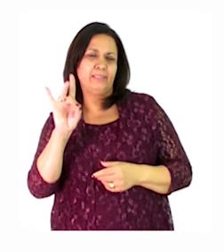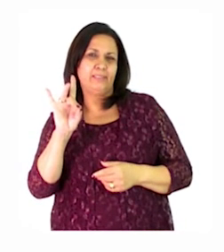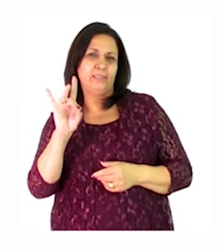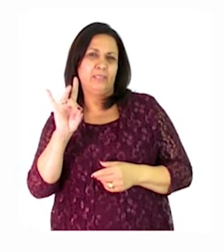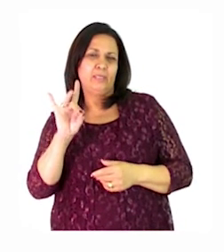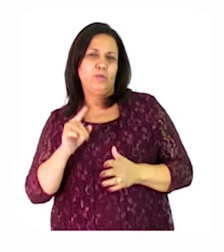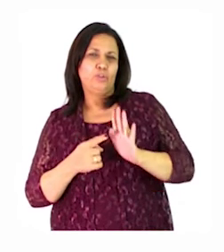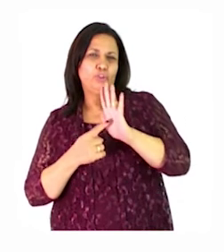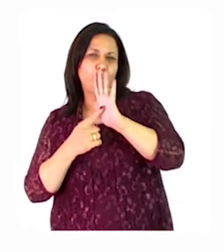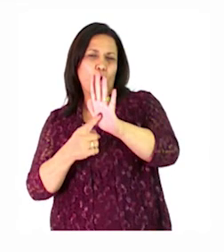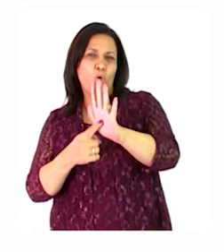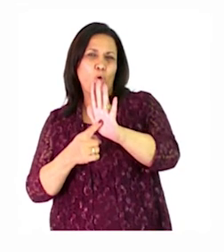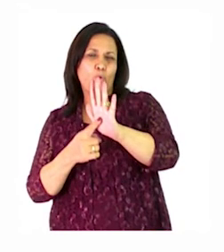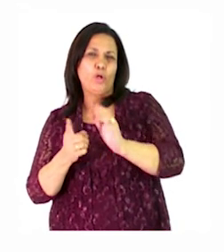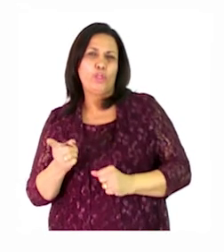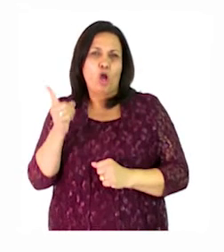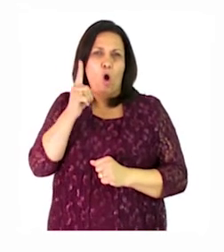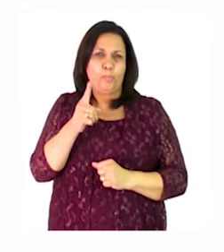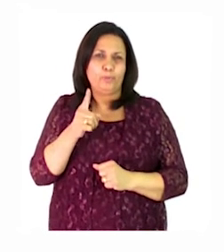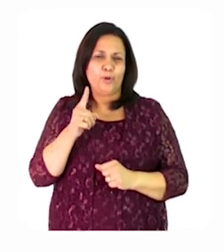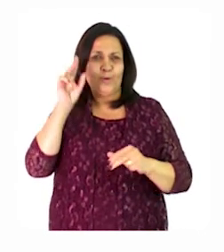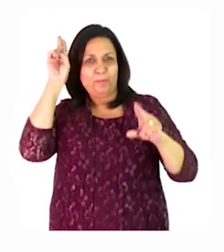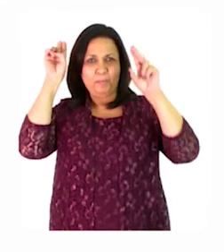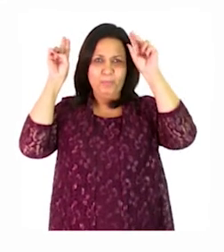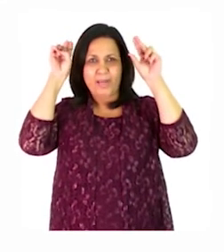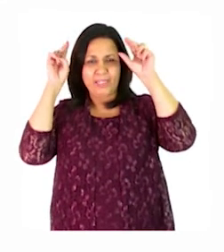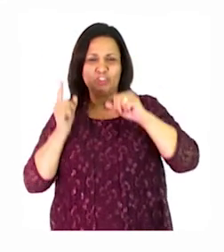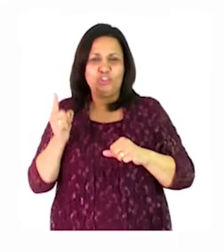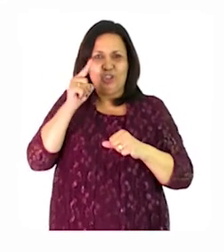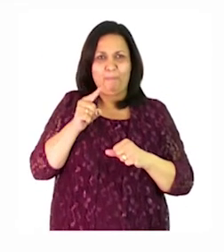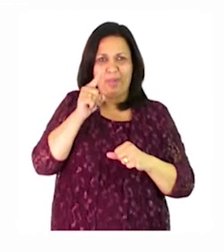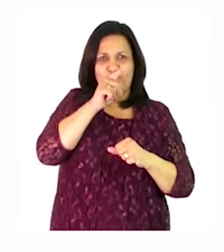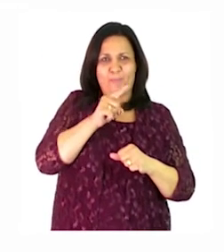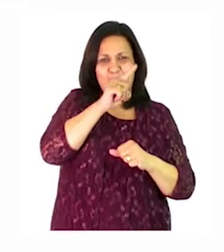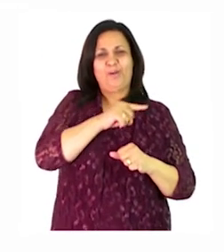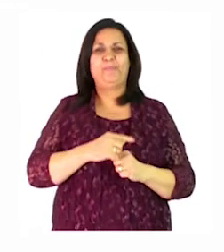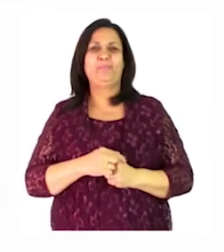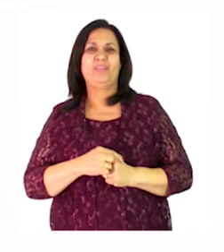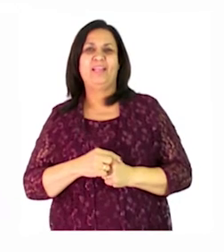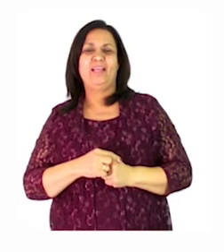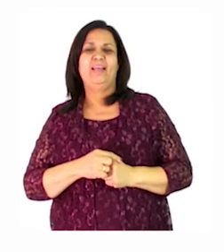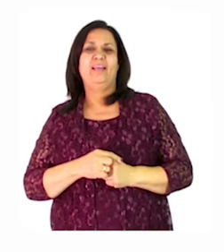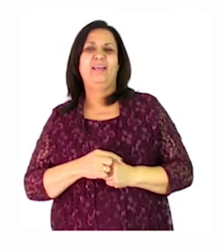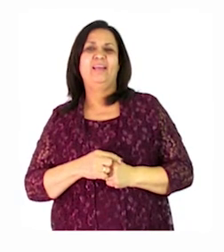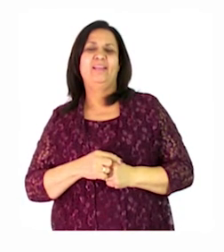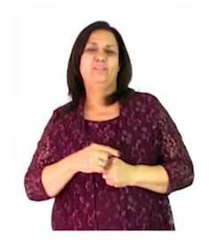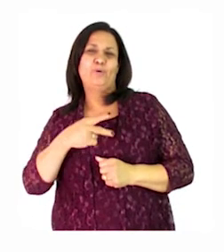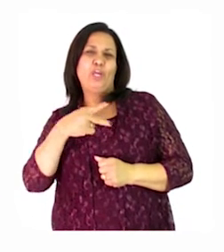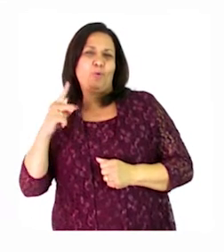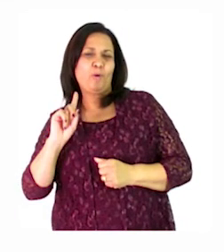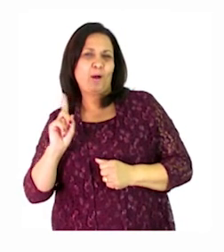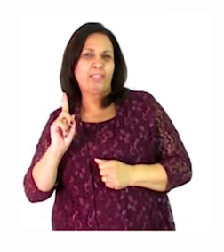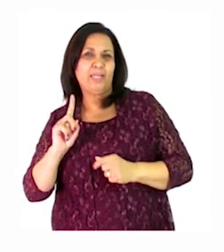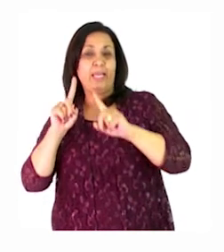hops where the bunny is going to jump, and find the answer and write it in the blocks